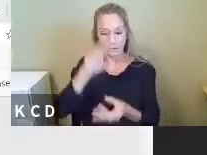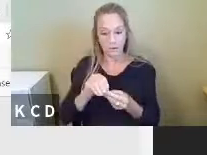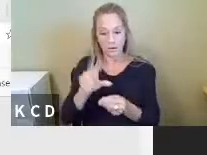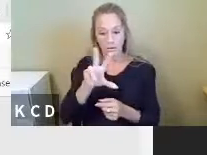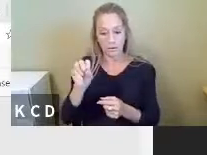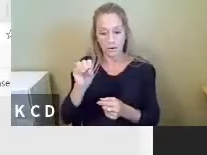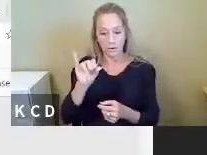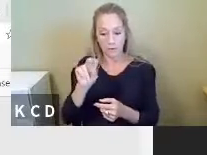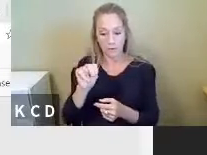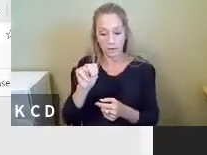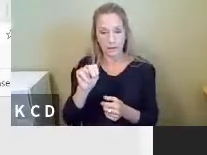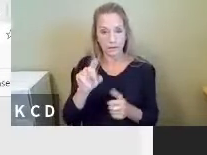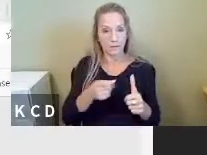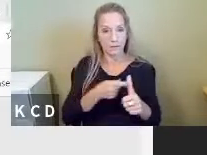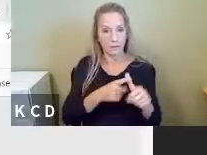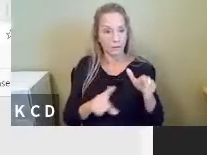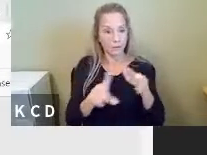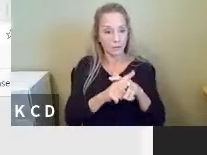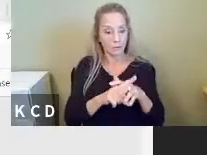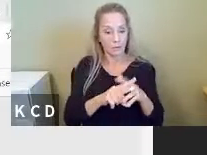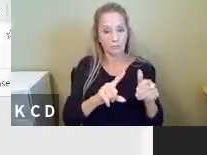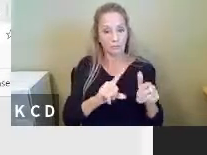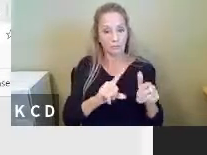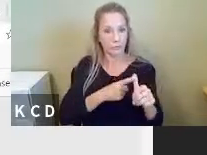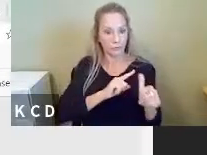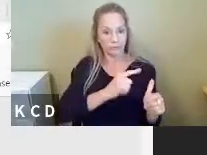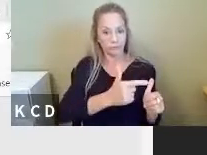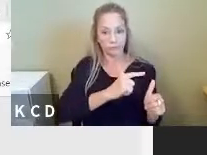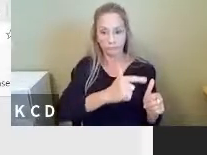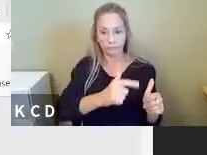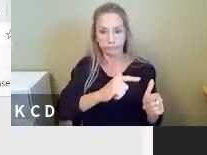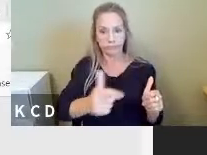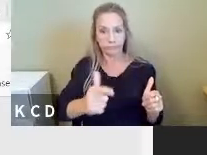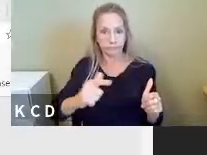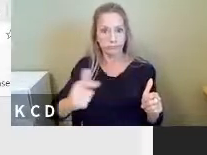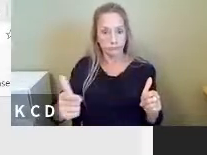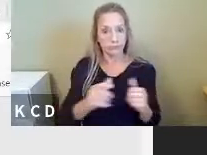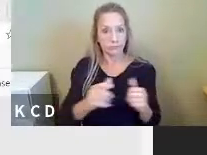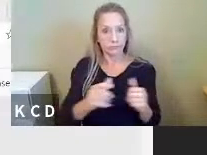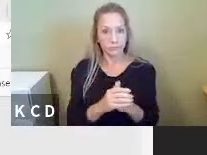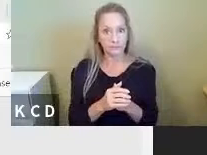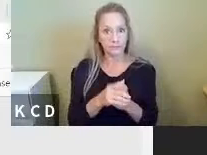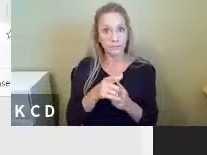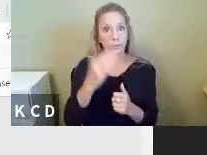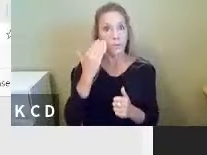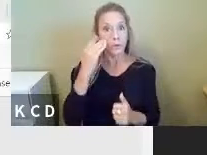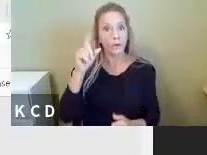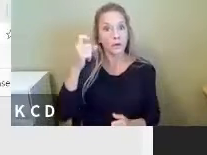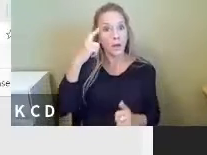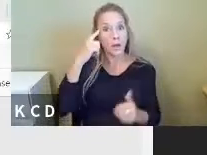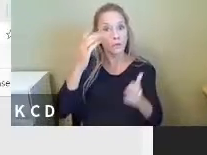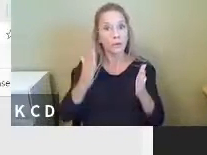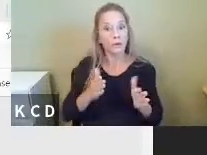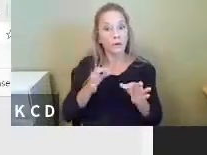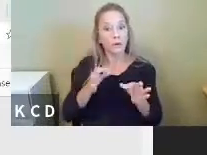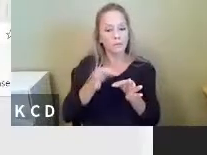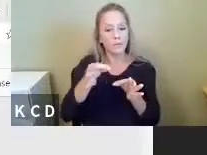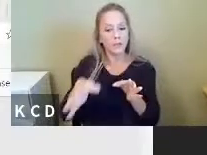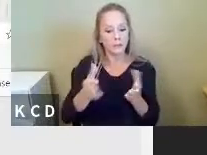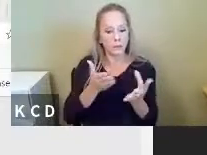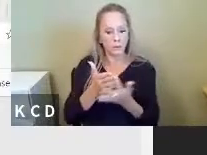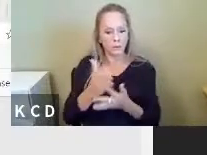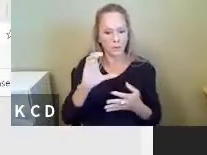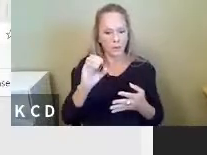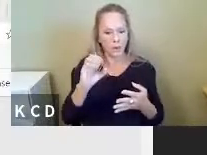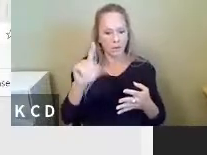come, first served basis. And as you know, the governor has extended through the month of October, at